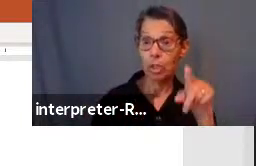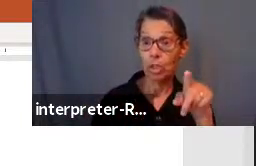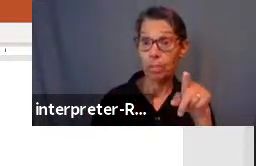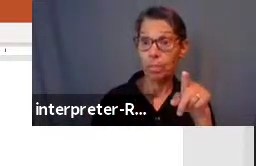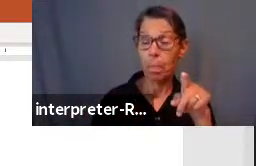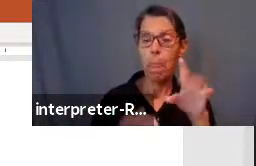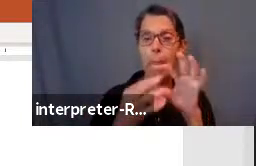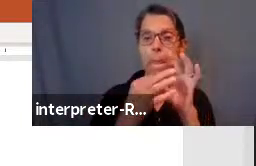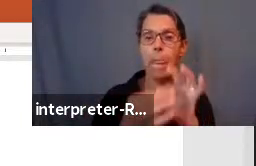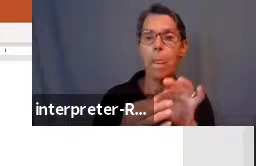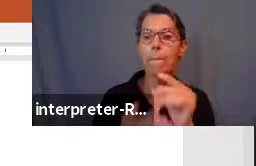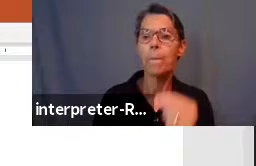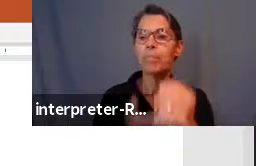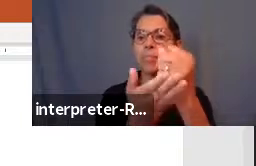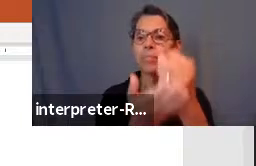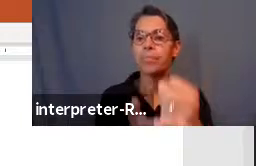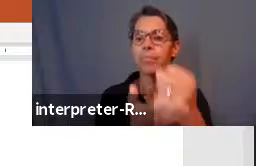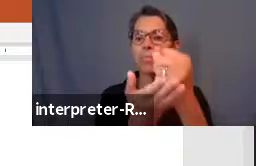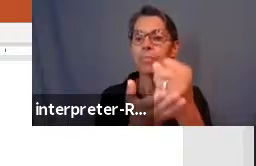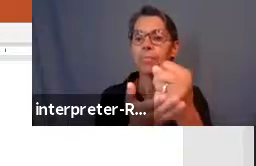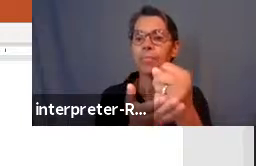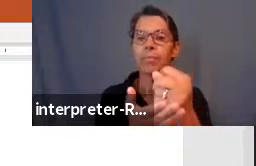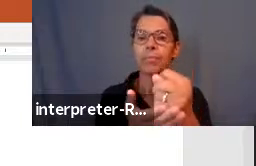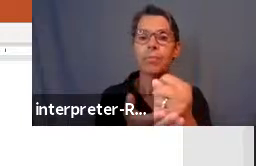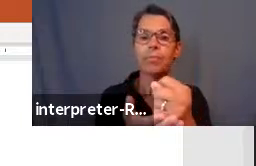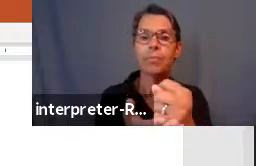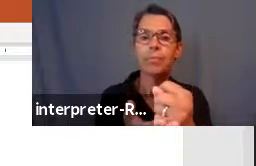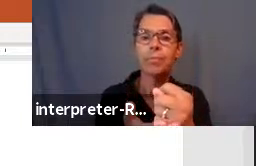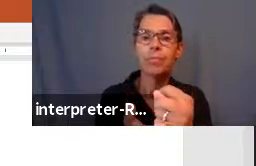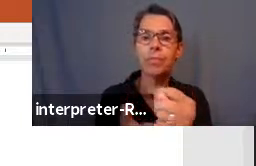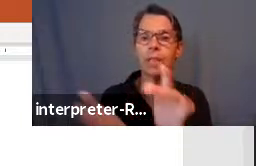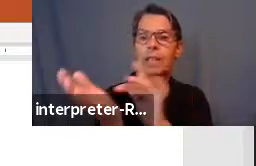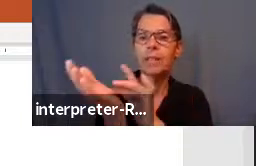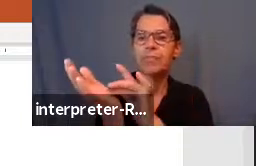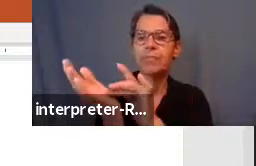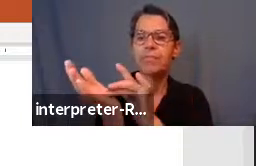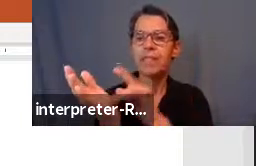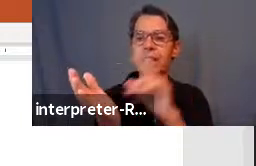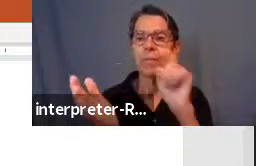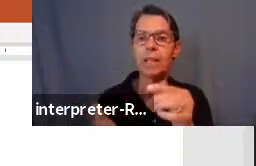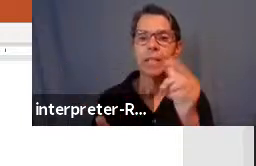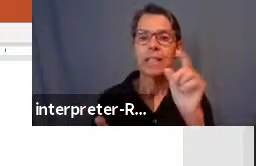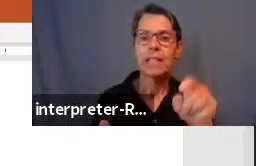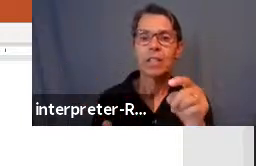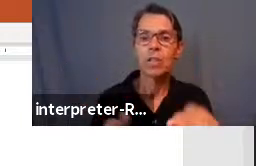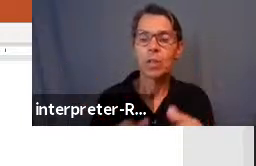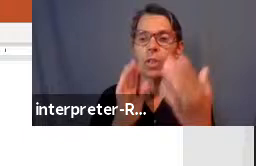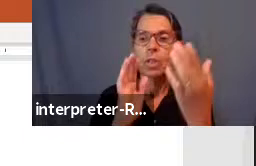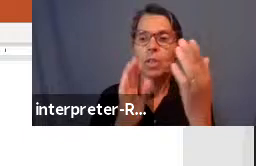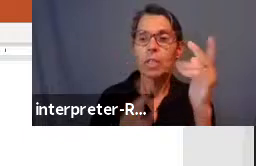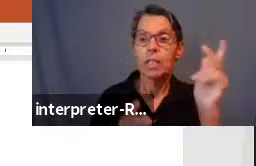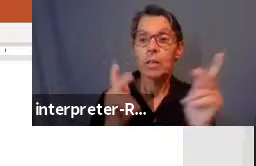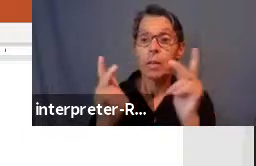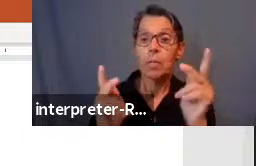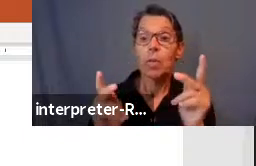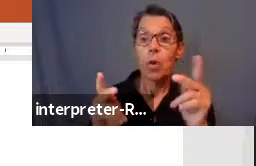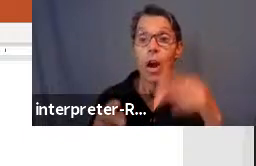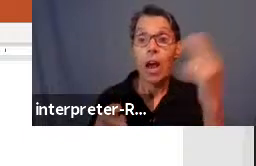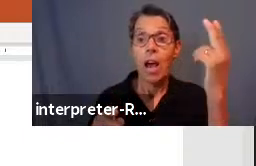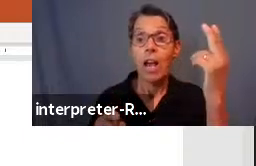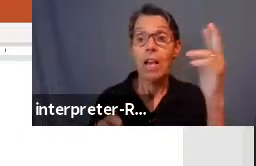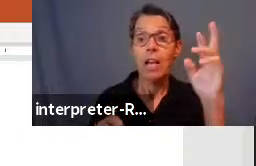to therapeutics that may be necessary to address issues for those who are high risk who have not received the vaccine. We've had